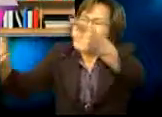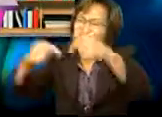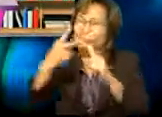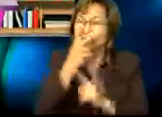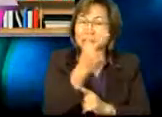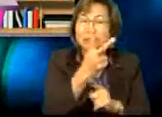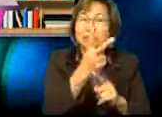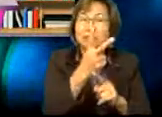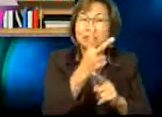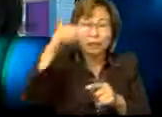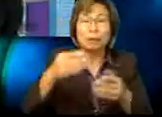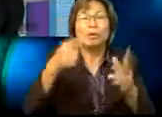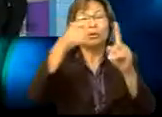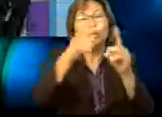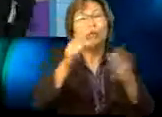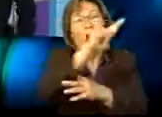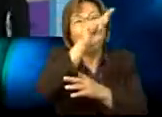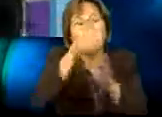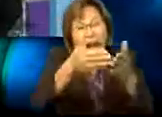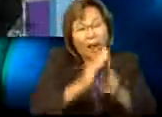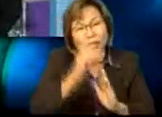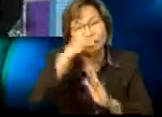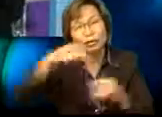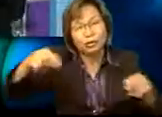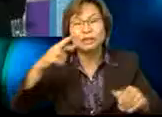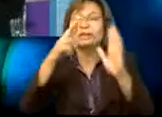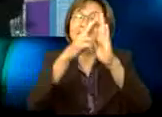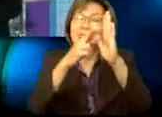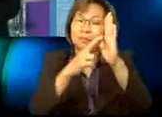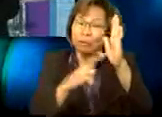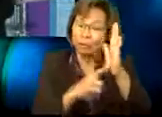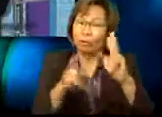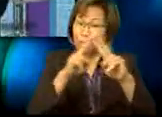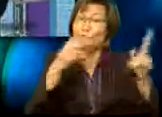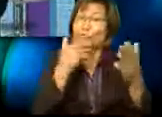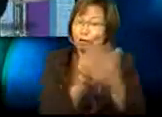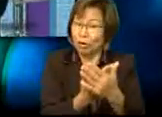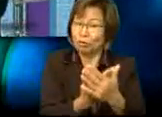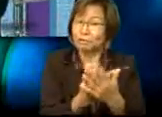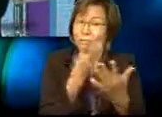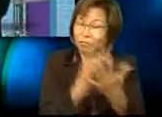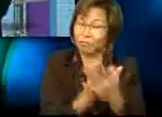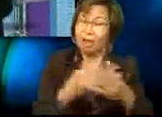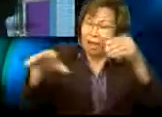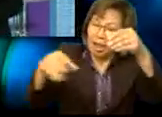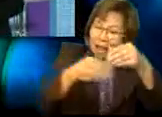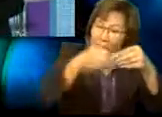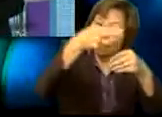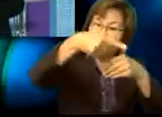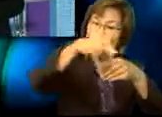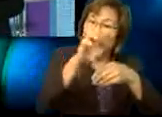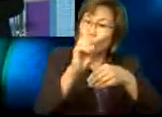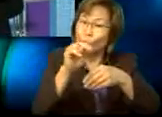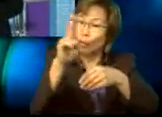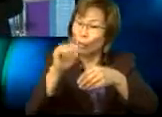his recipes. Very well. You have added the pronoun he instead of repeating the